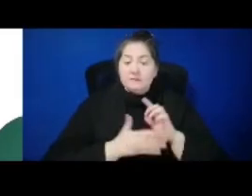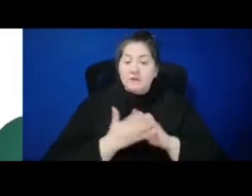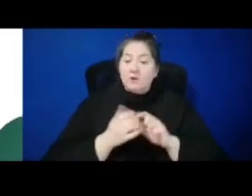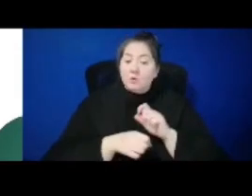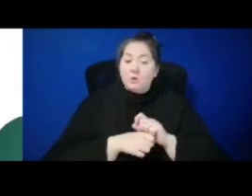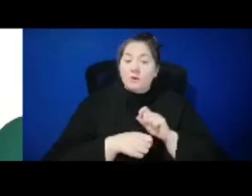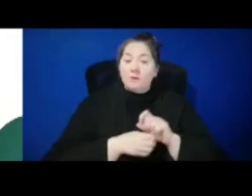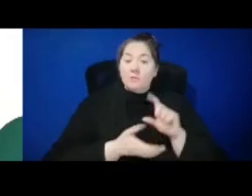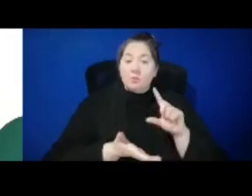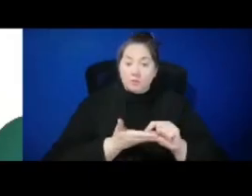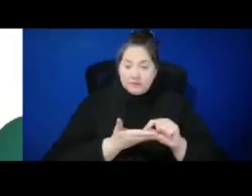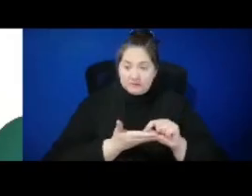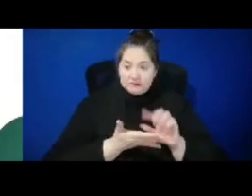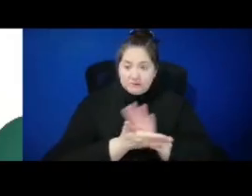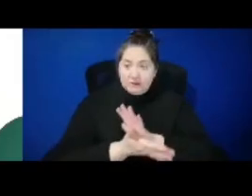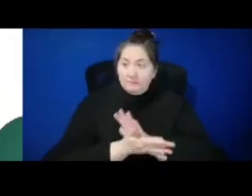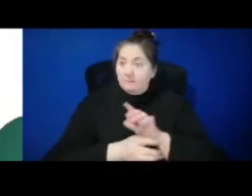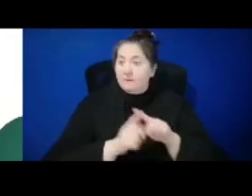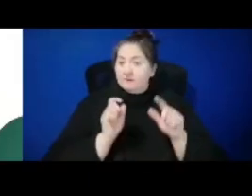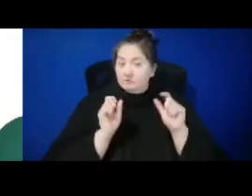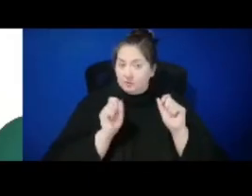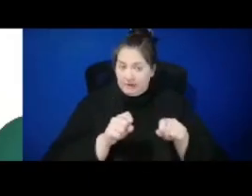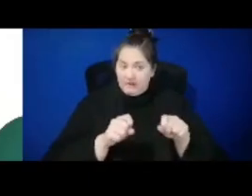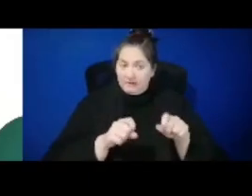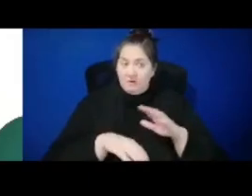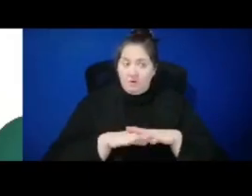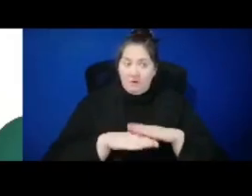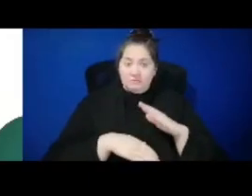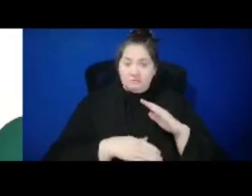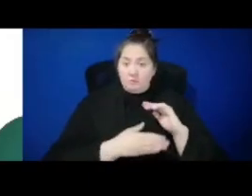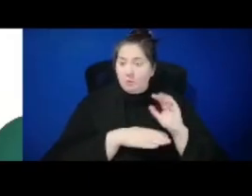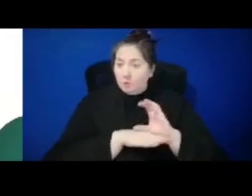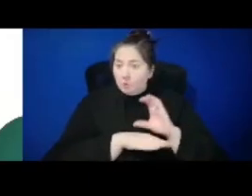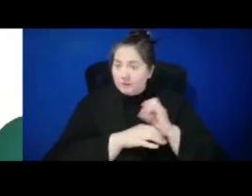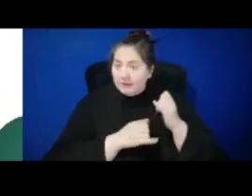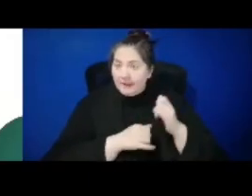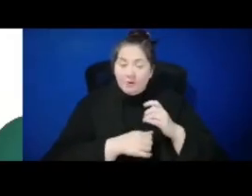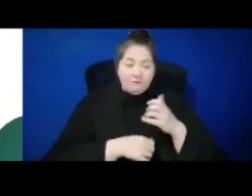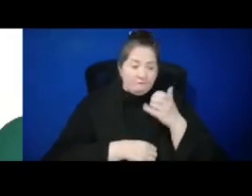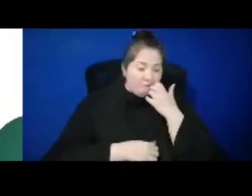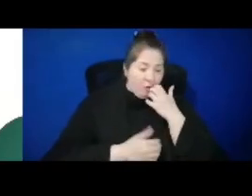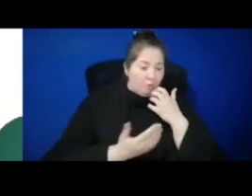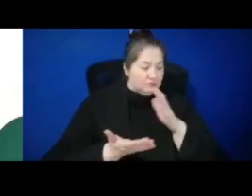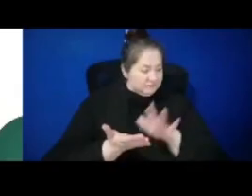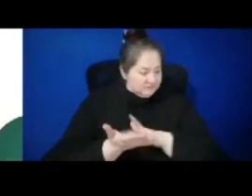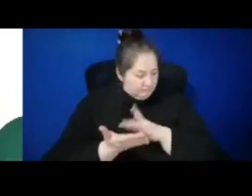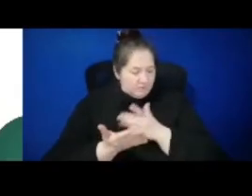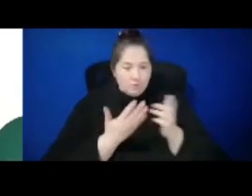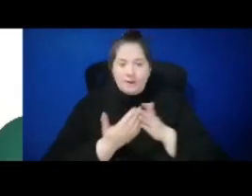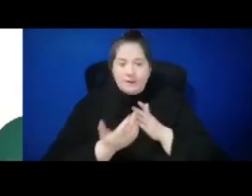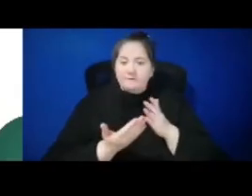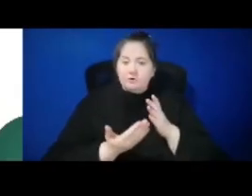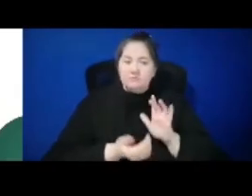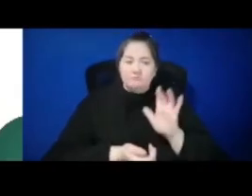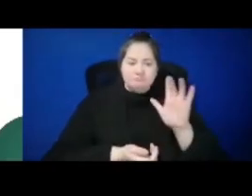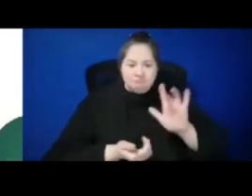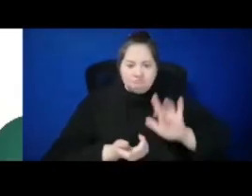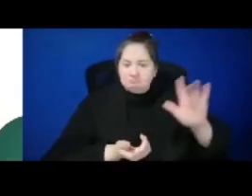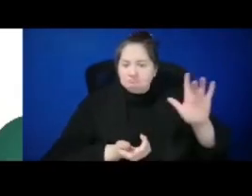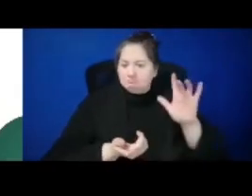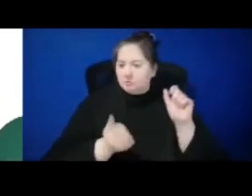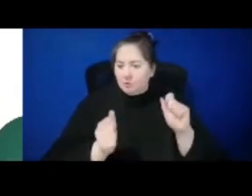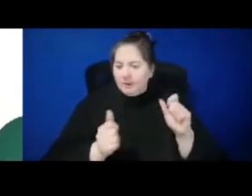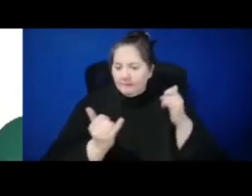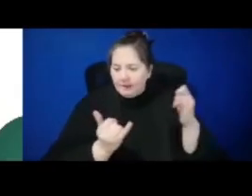as a printed document, but if you're able to open this on your computer, your phone, a tablet, there's a lot of actually interactivity